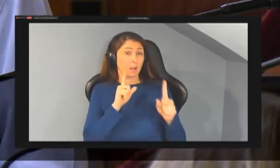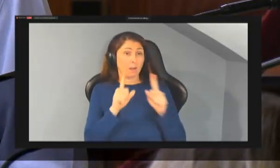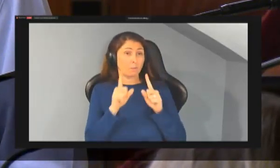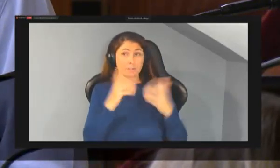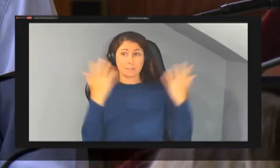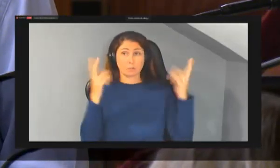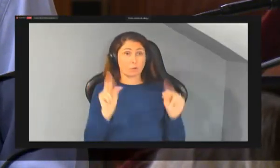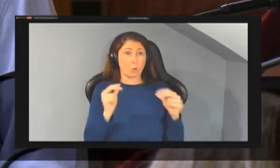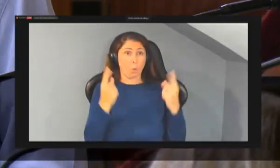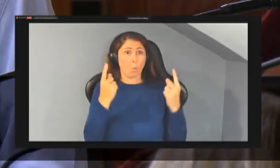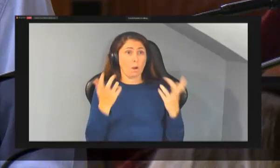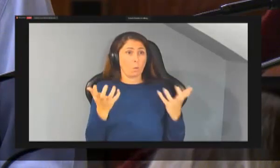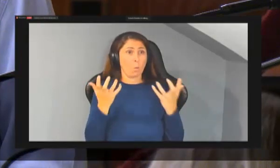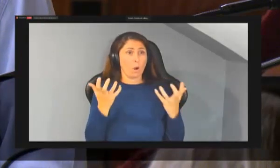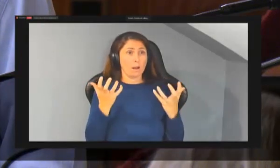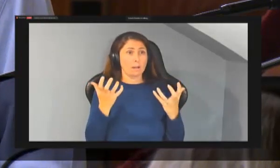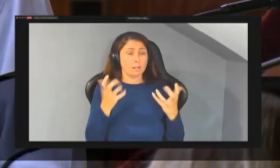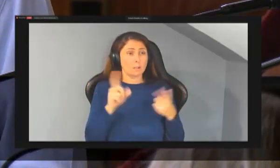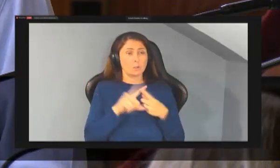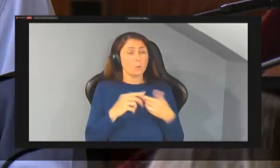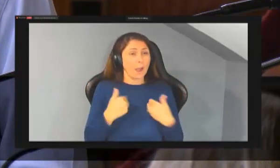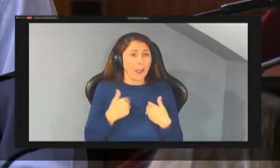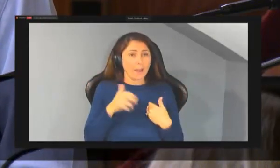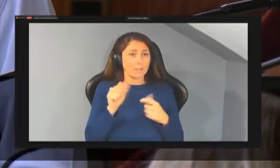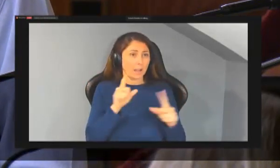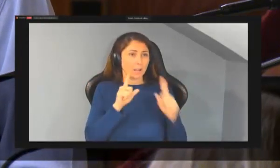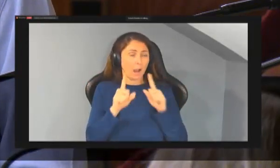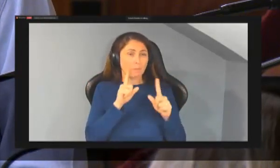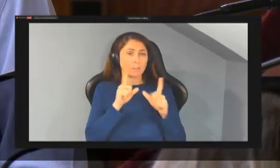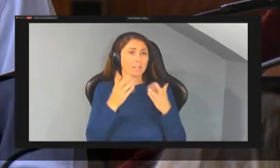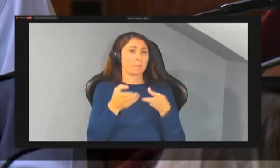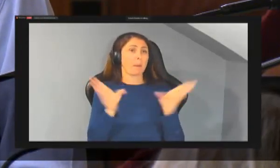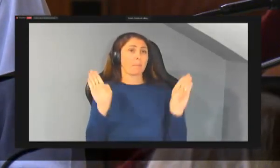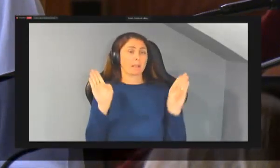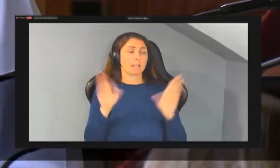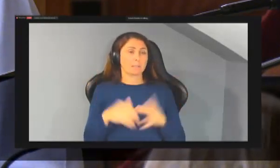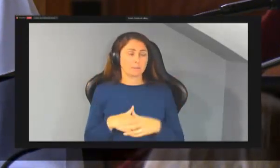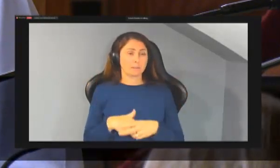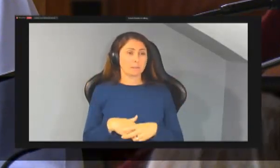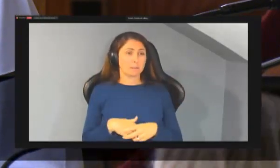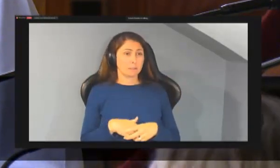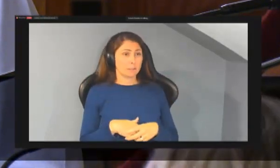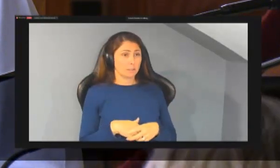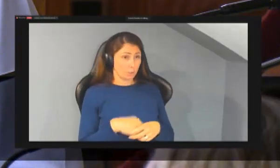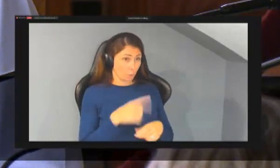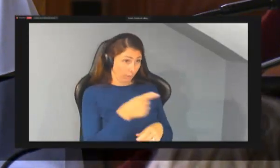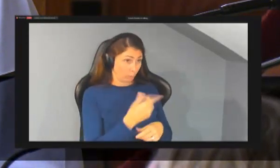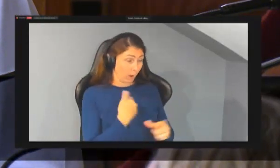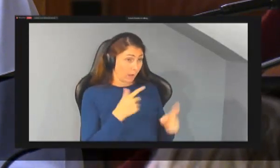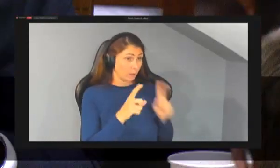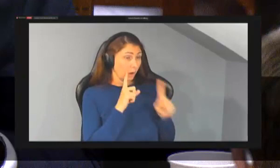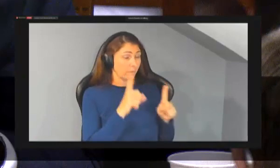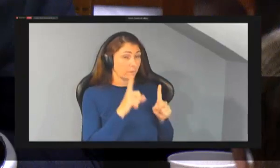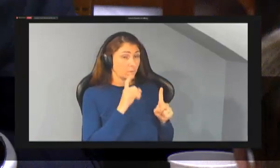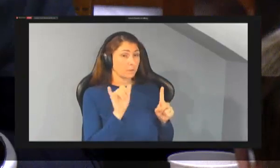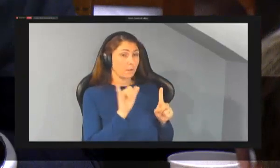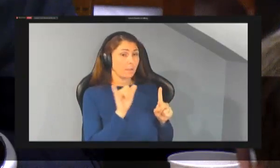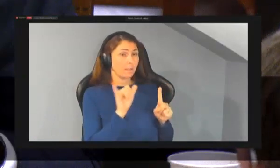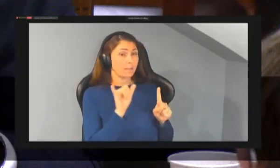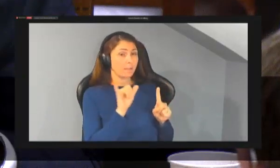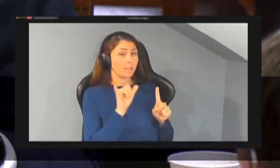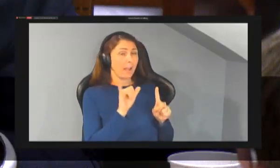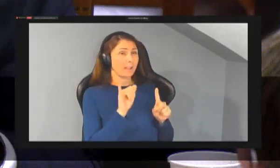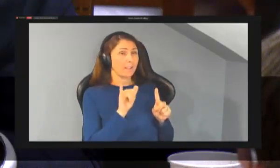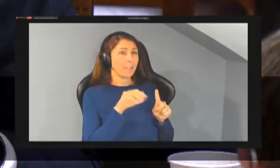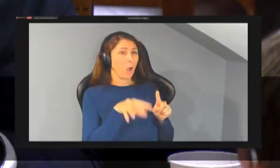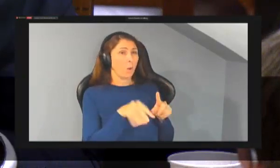to even have a conversation publicly about it. So have you had conversations about like the vacuum effect that could happen